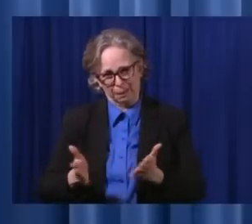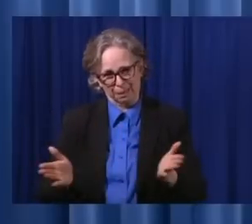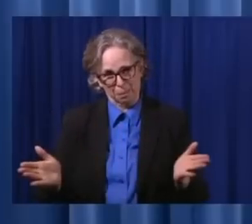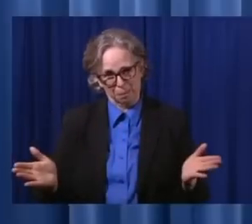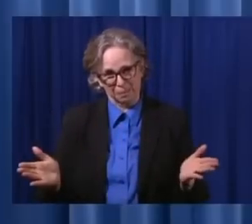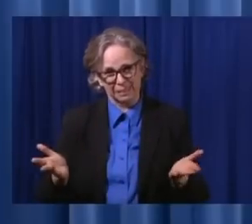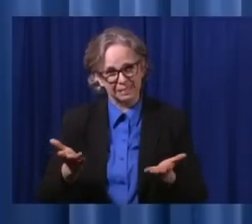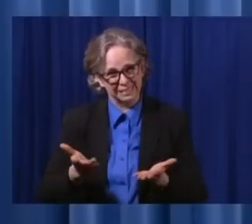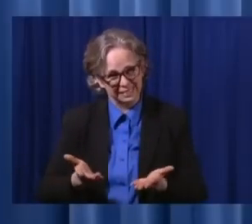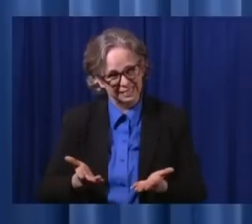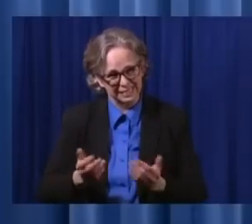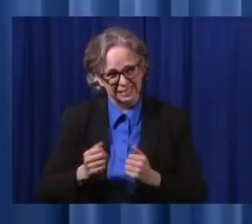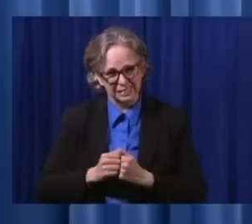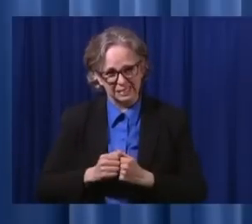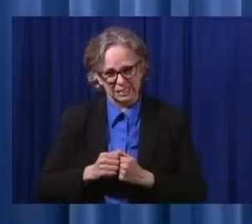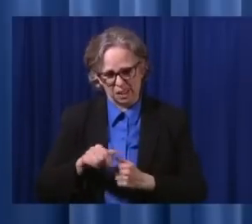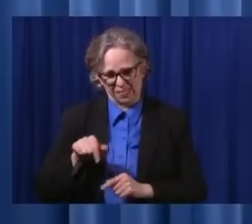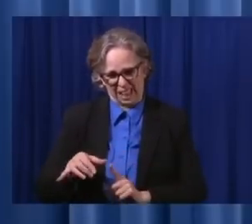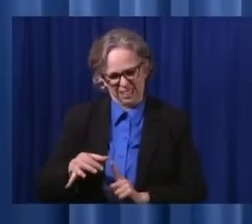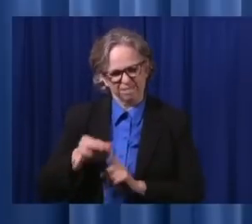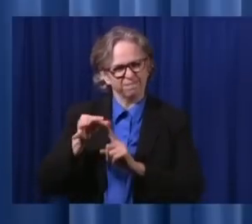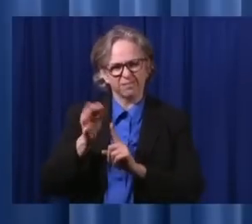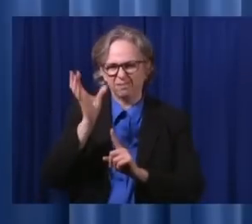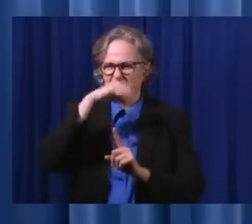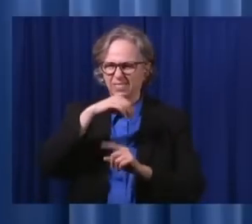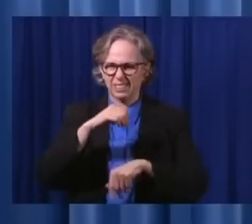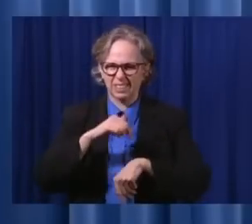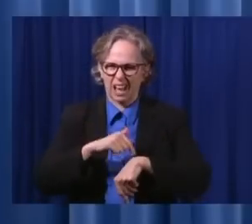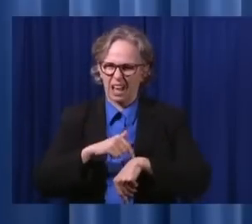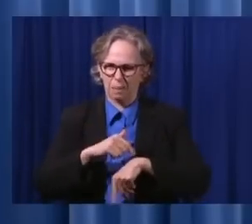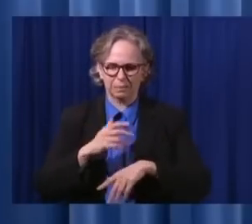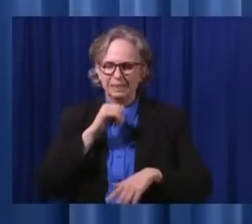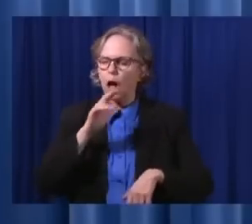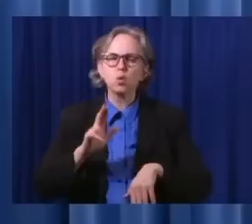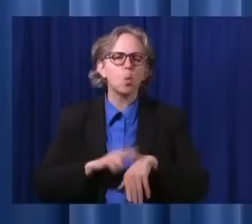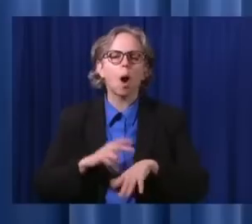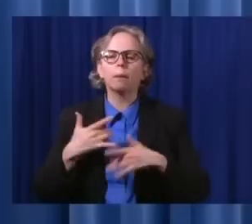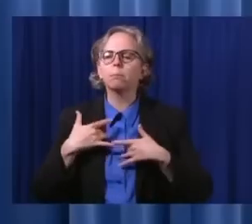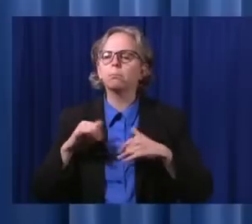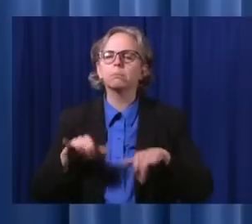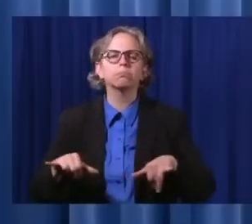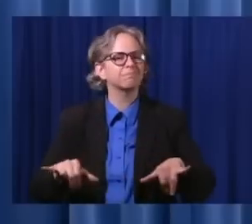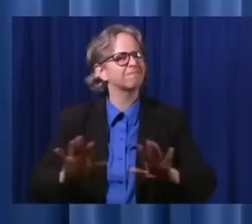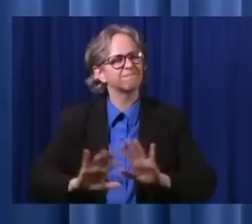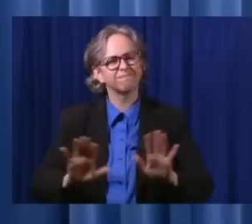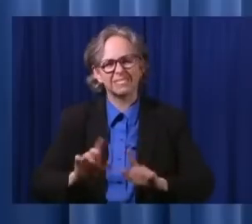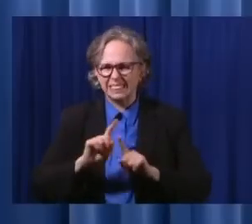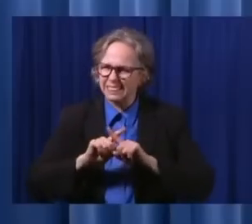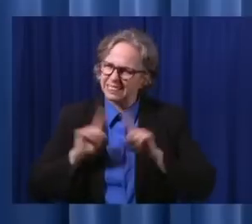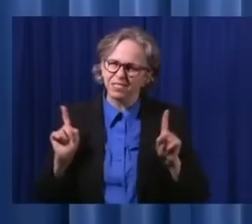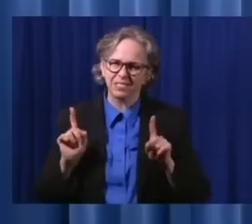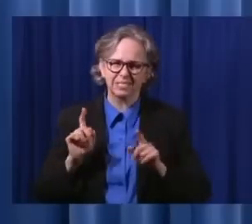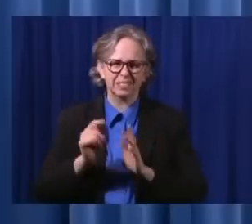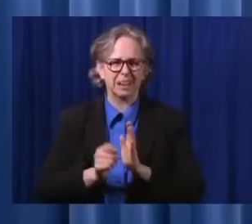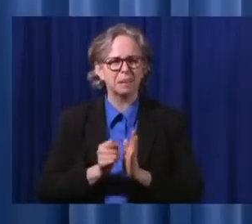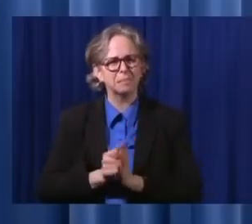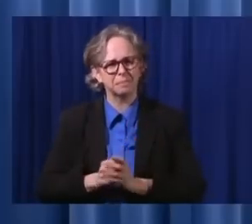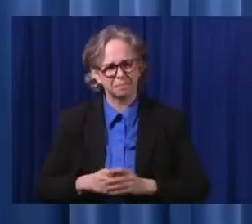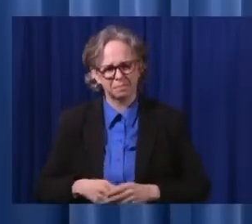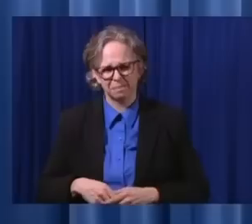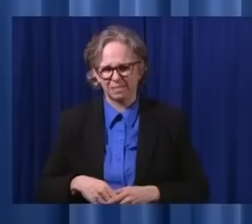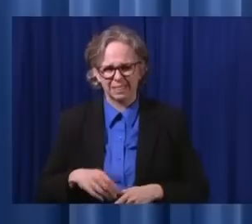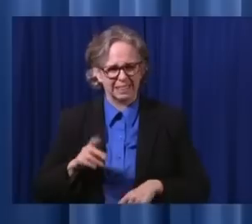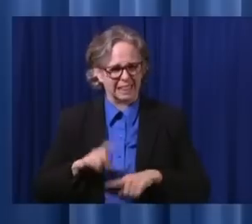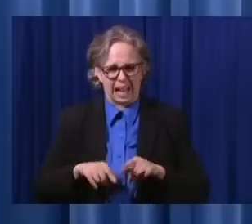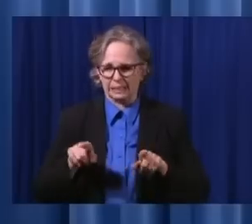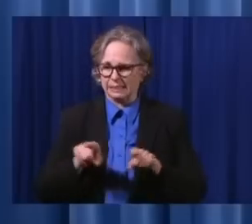extraordinary times. This is not a normal time where you can have the same ratios that they have